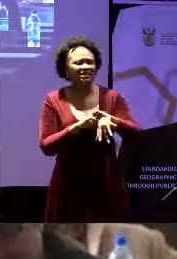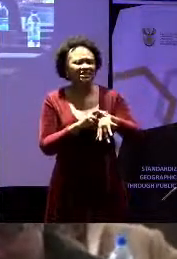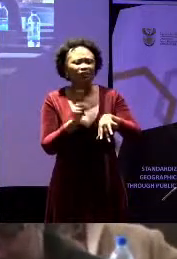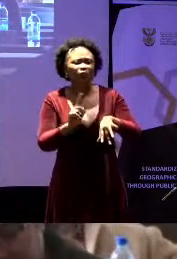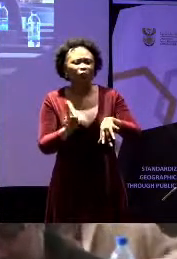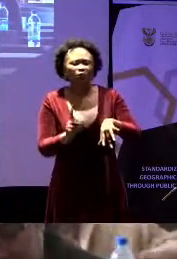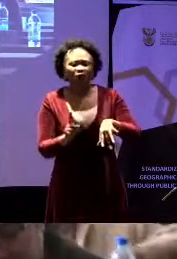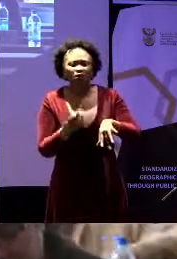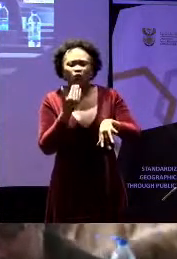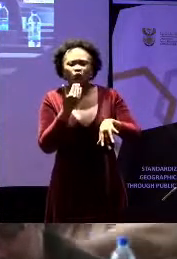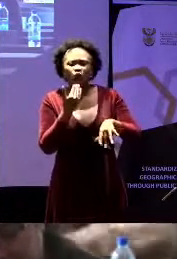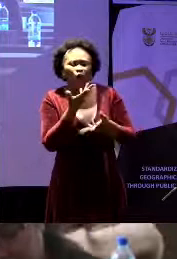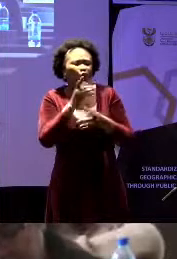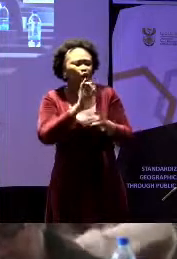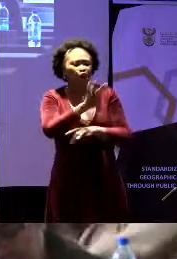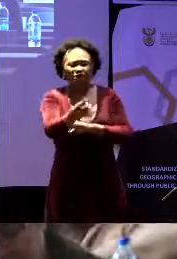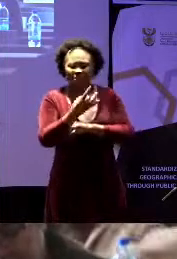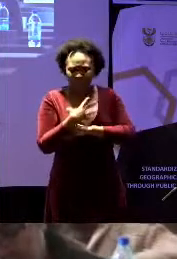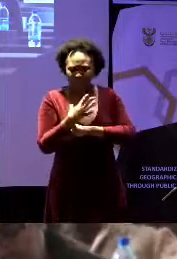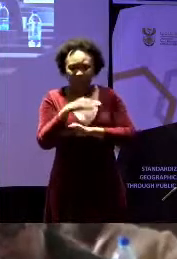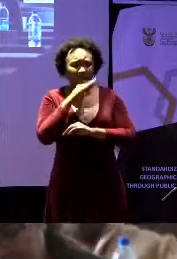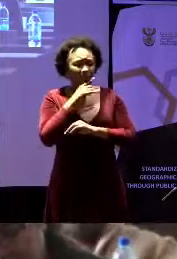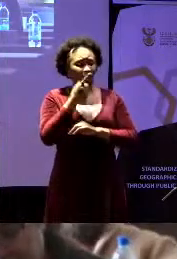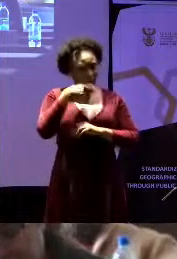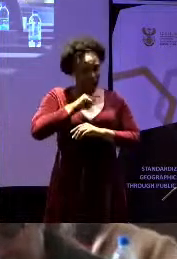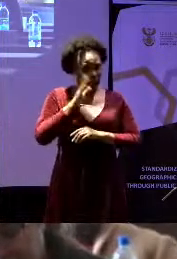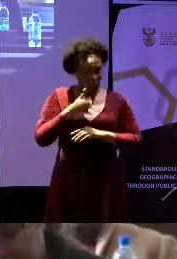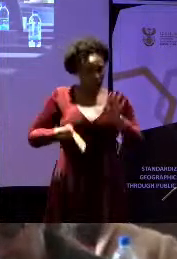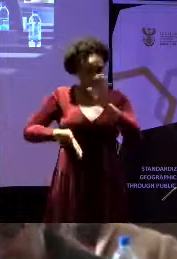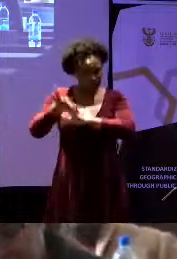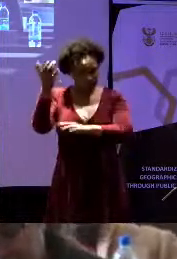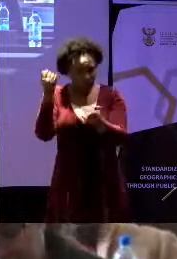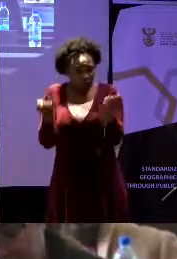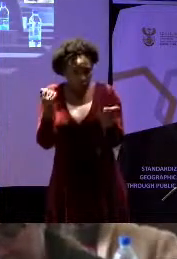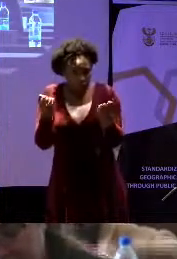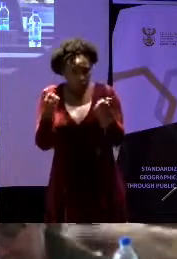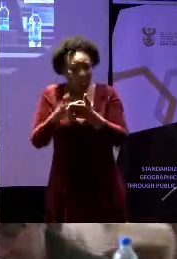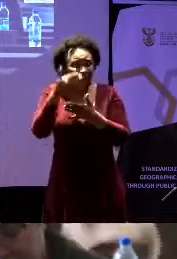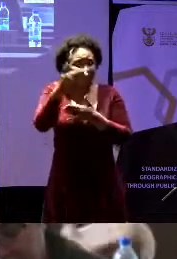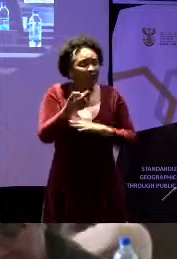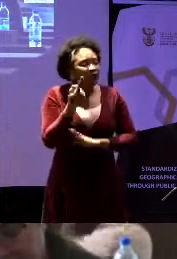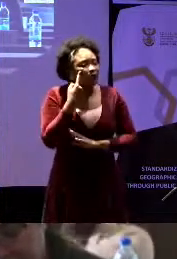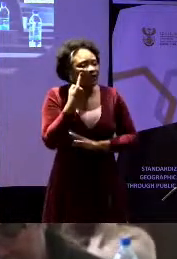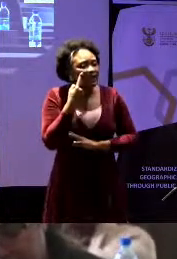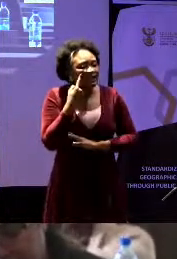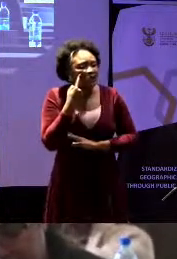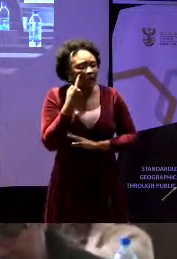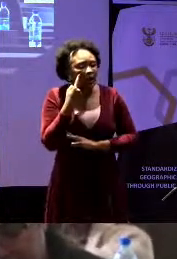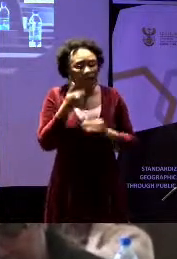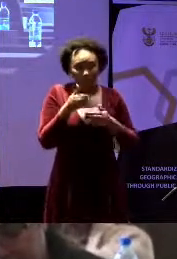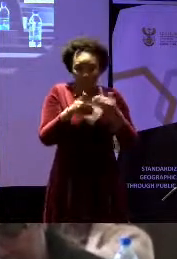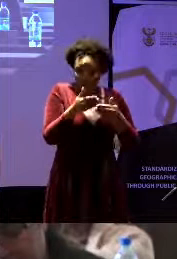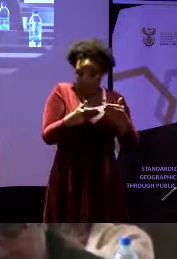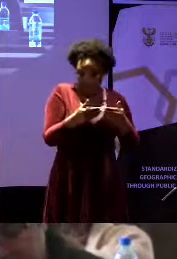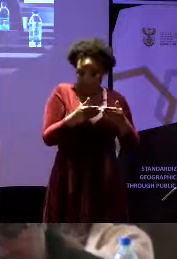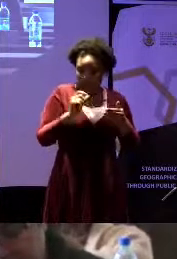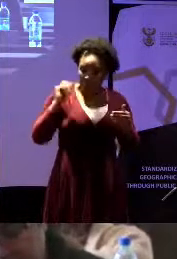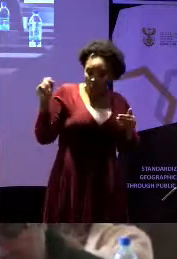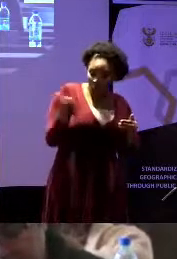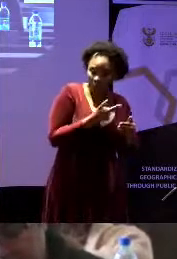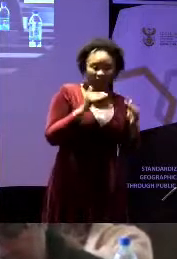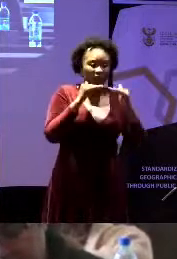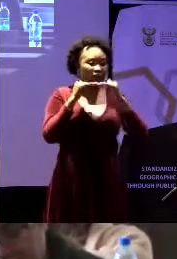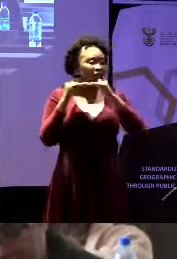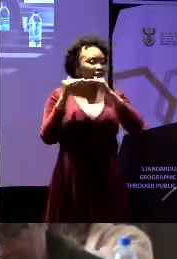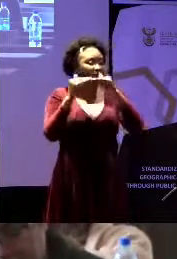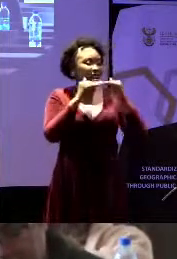consultation, for which we will hold you accountable in the courts after the recognition process. Every court from the equality courts, whether